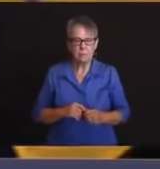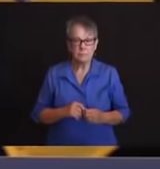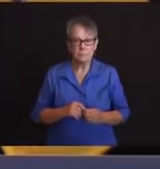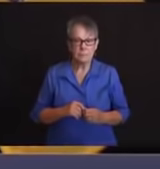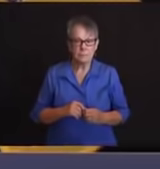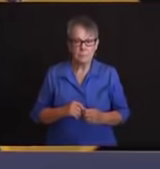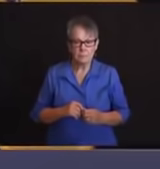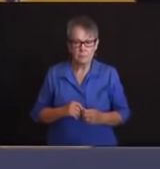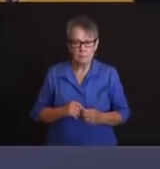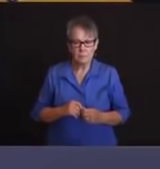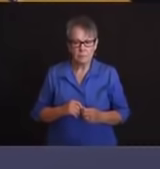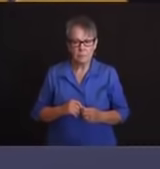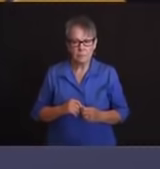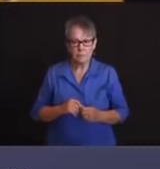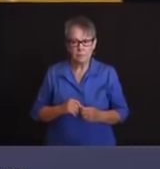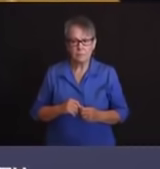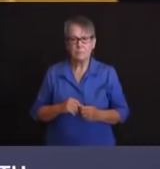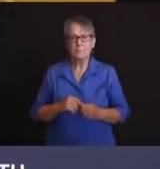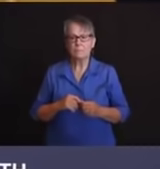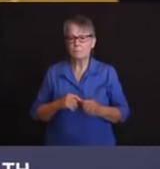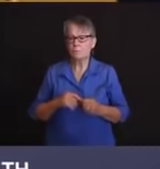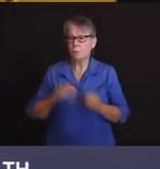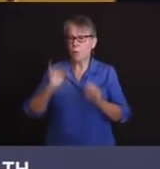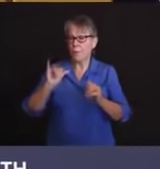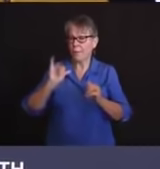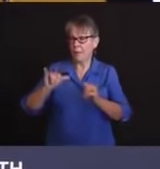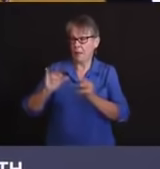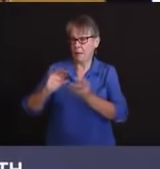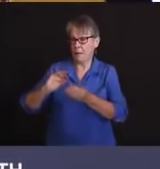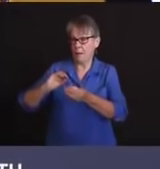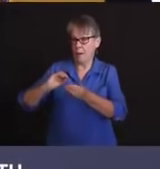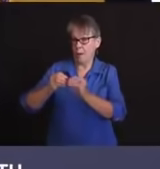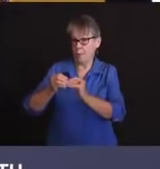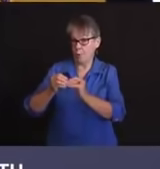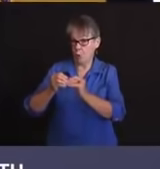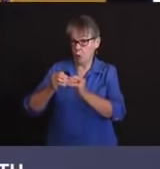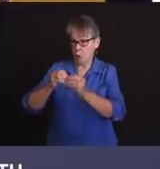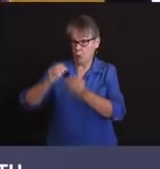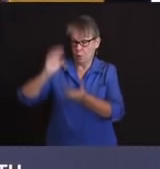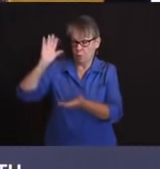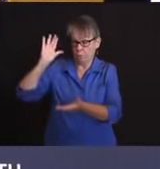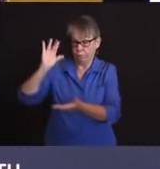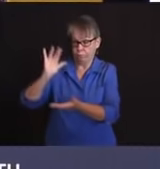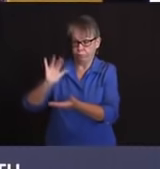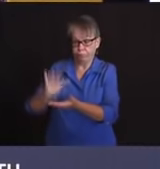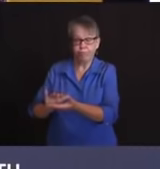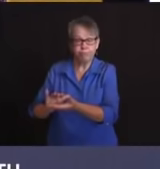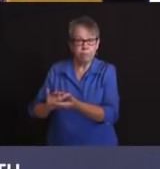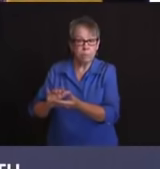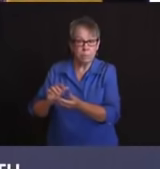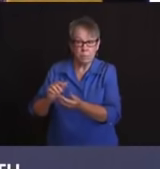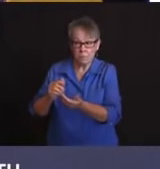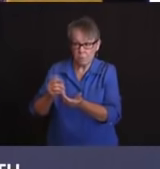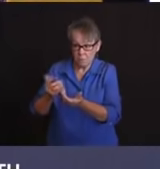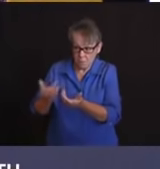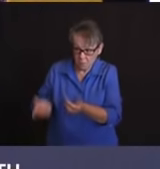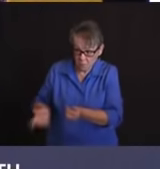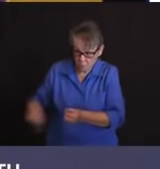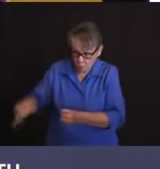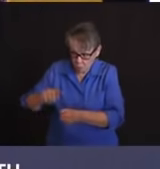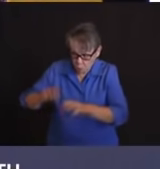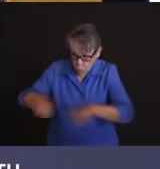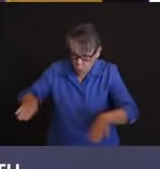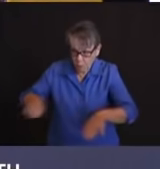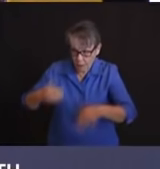shrinks quickly. Patterson, if I read this right, Patterson got their Chromebooks, I think, to the tune of 10,000 the other day. So